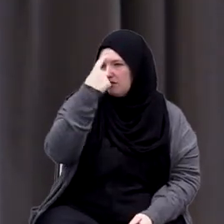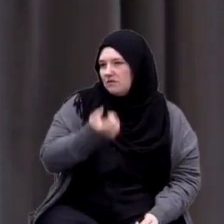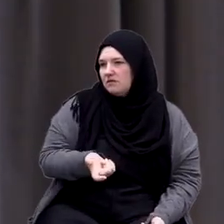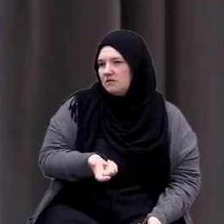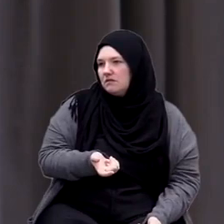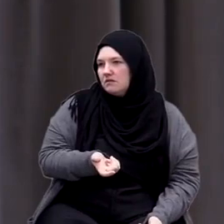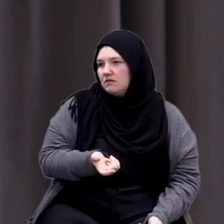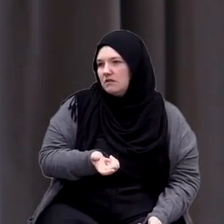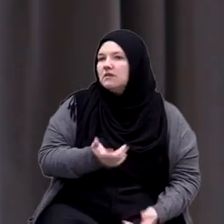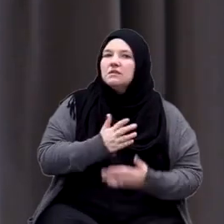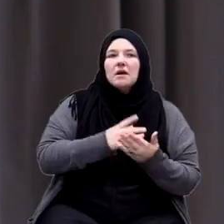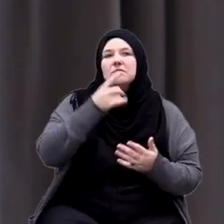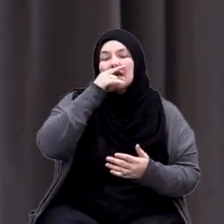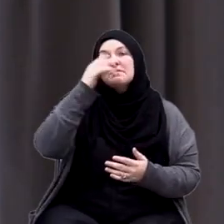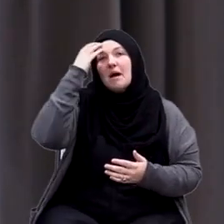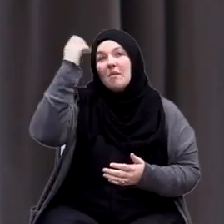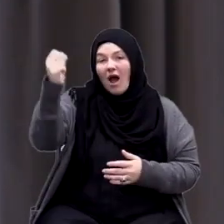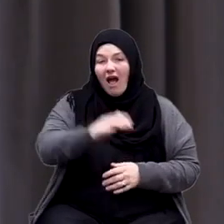of their attention altogether.